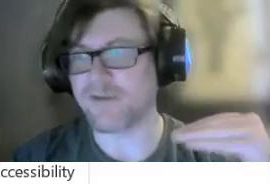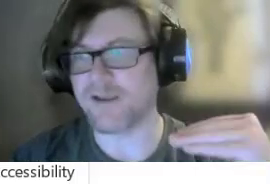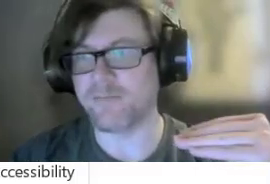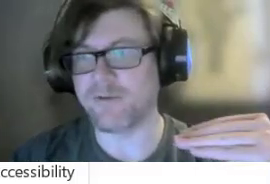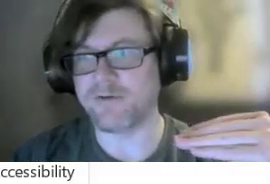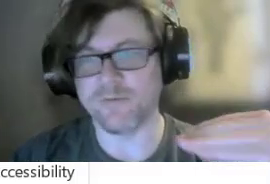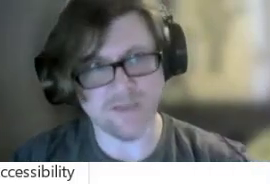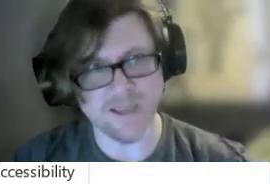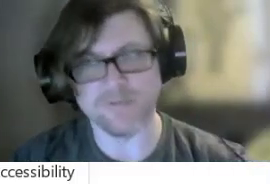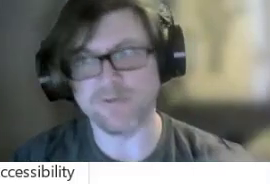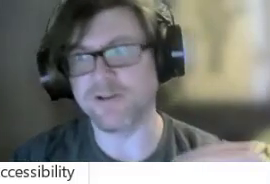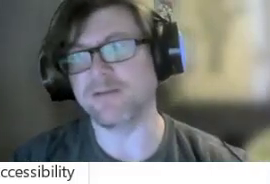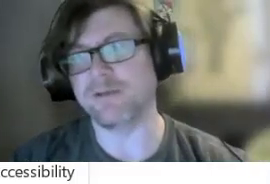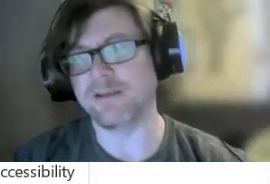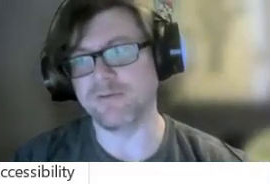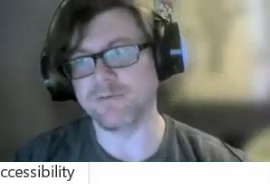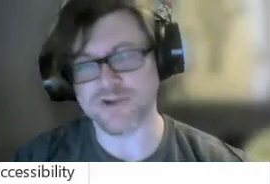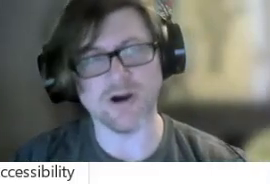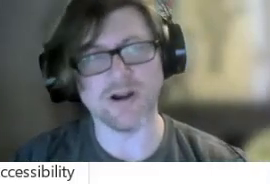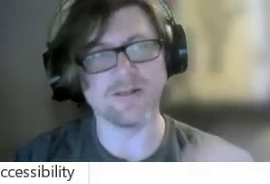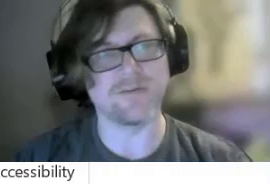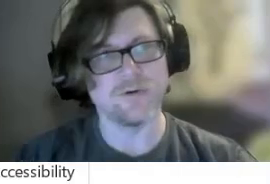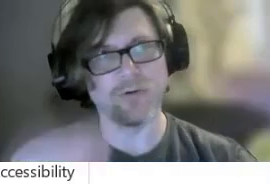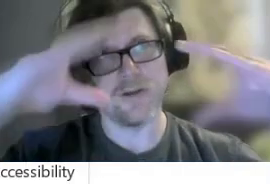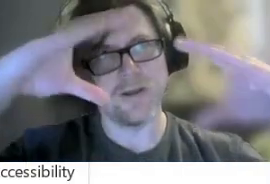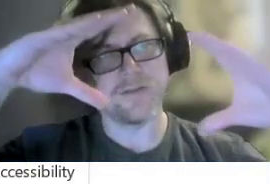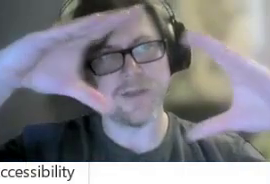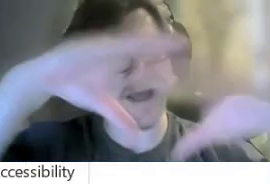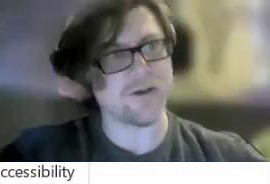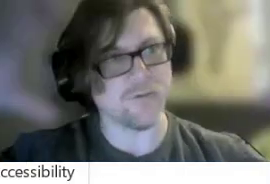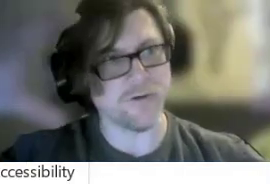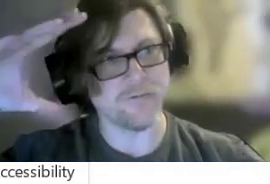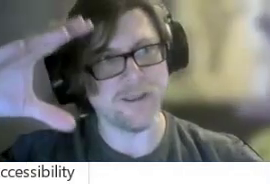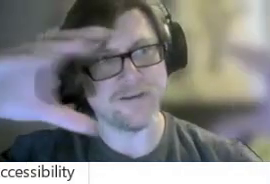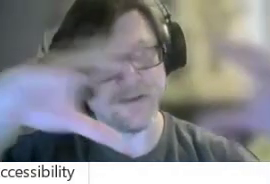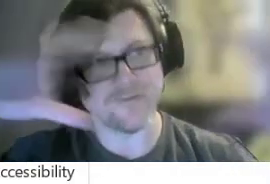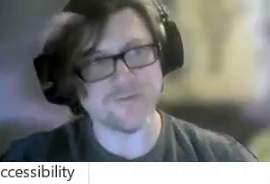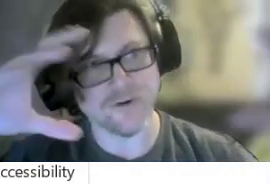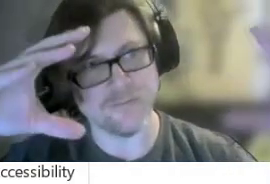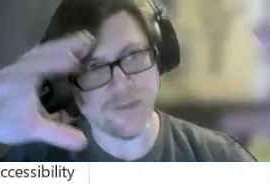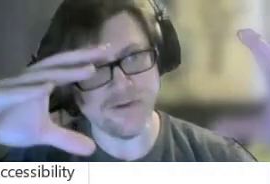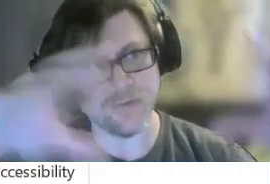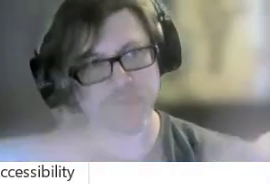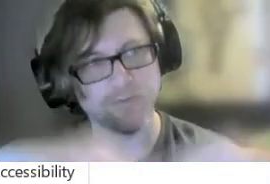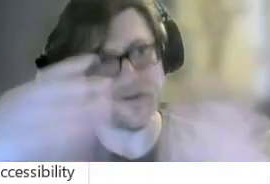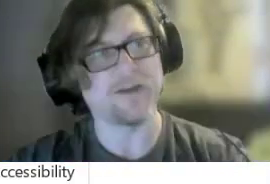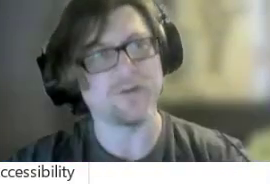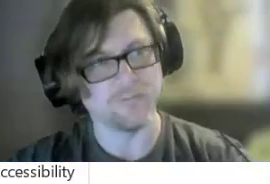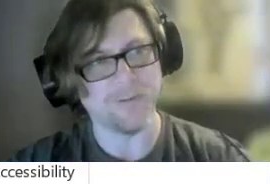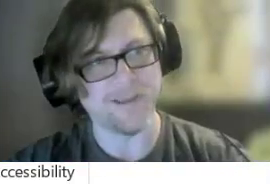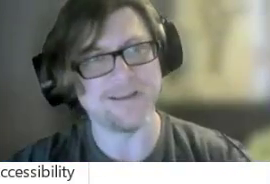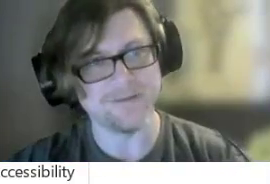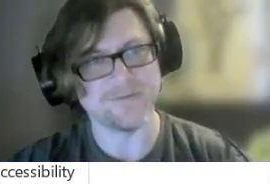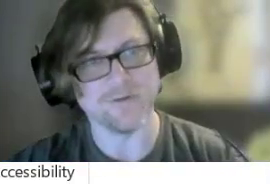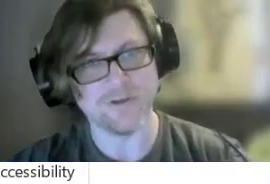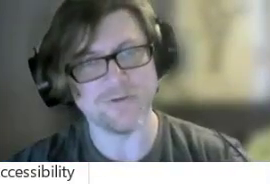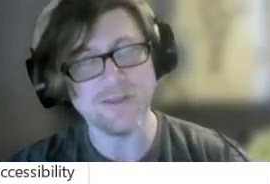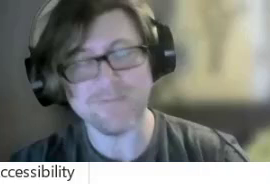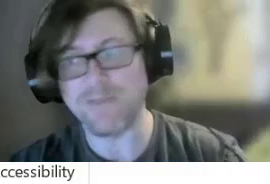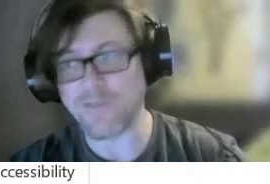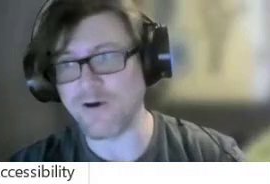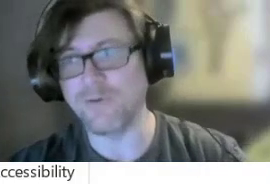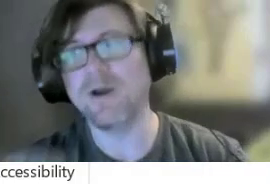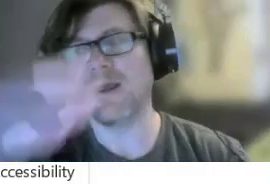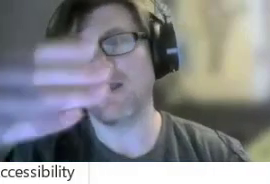text box, and then we can do table, and then we could do chart. And so the category remained insert menu. And so the title remained insert